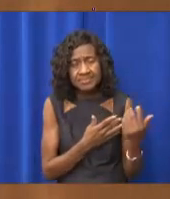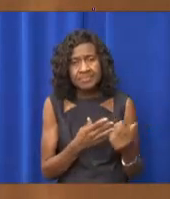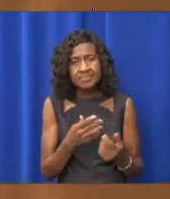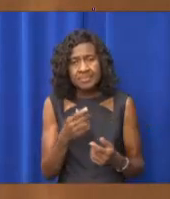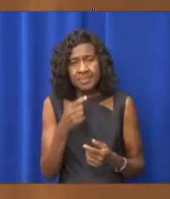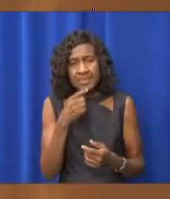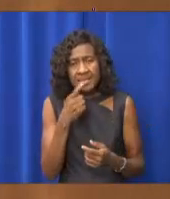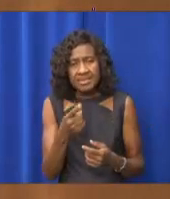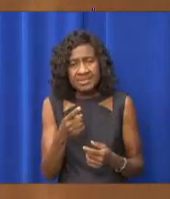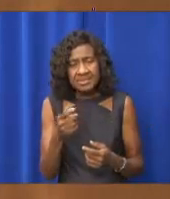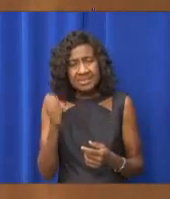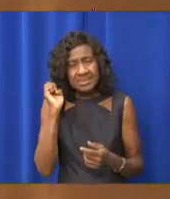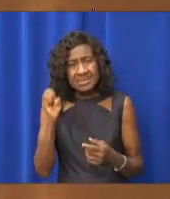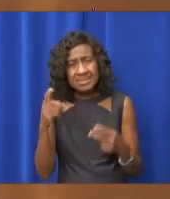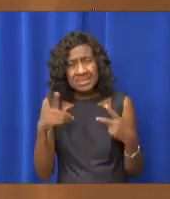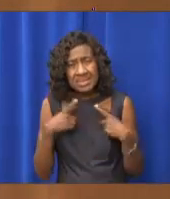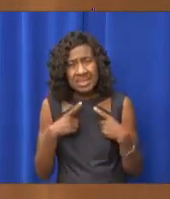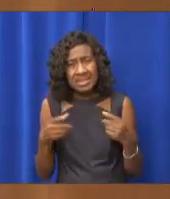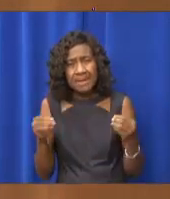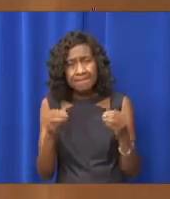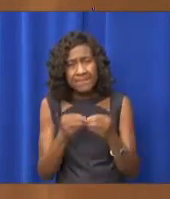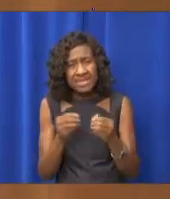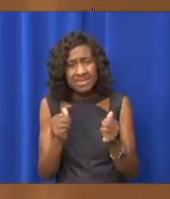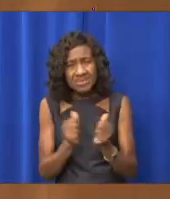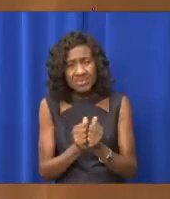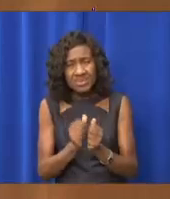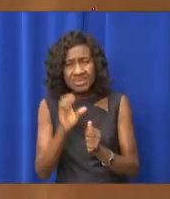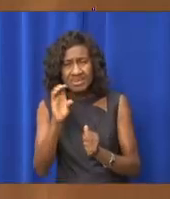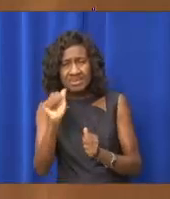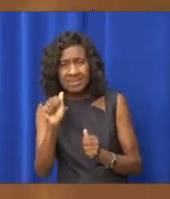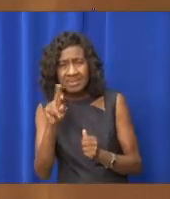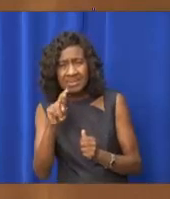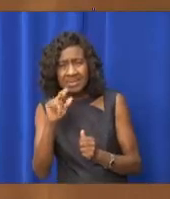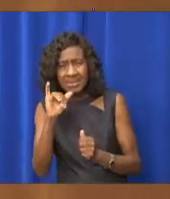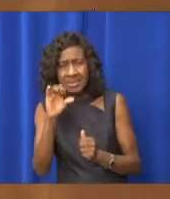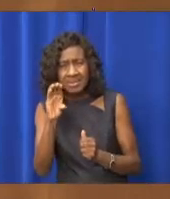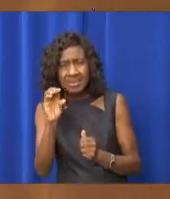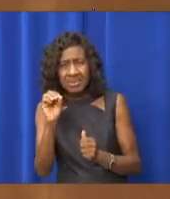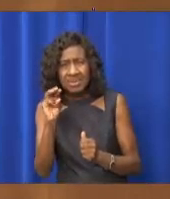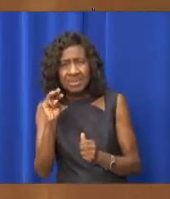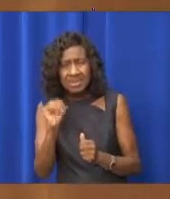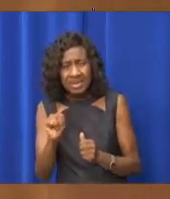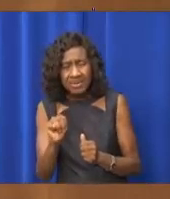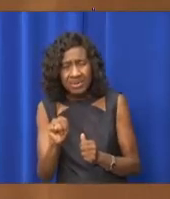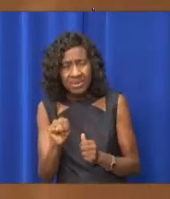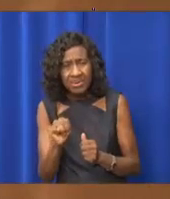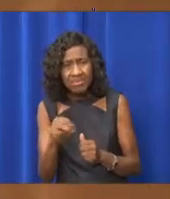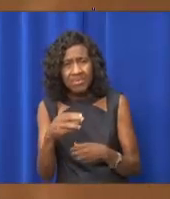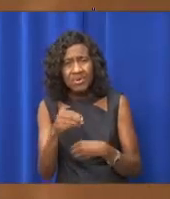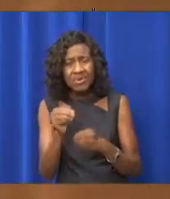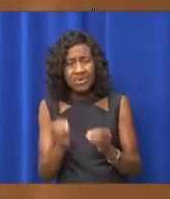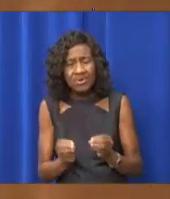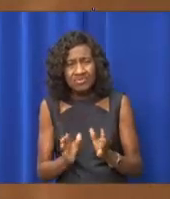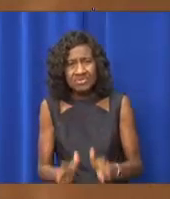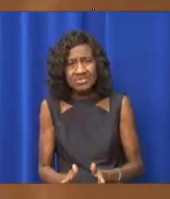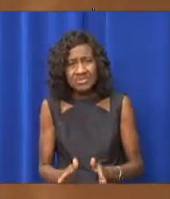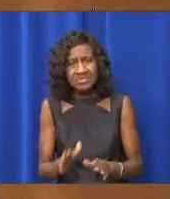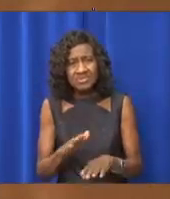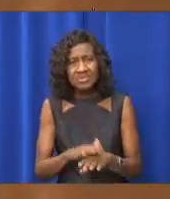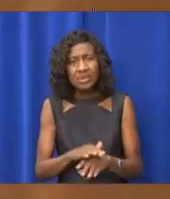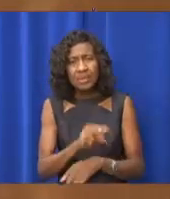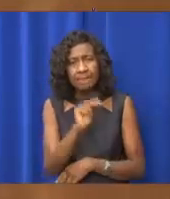the CARICOM chief medical officers on Monday. I know I wasn't meant to be working, but, you know, I sneaked a bit